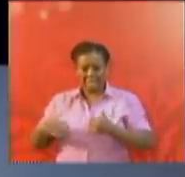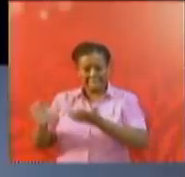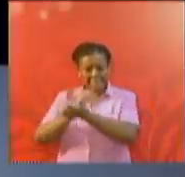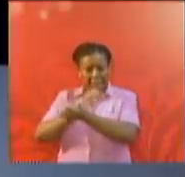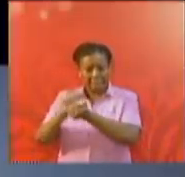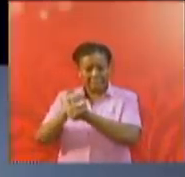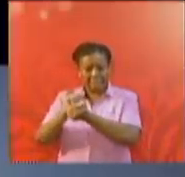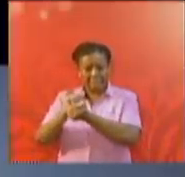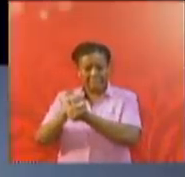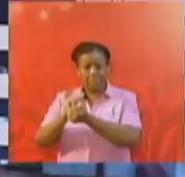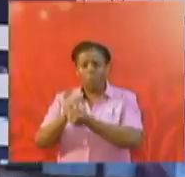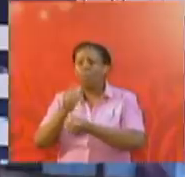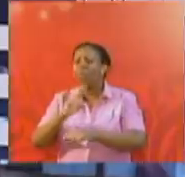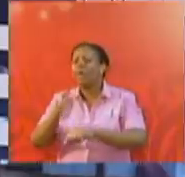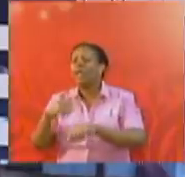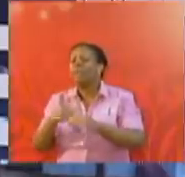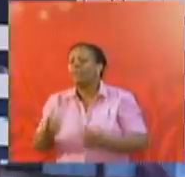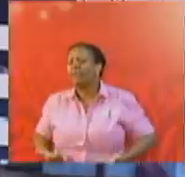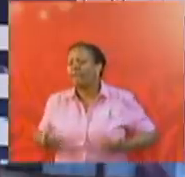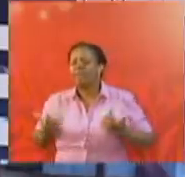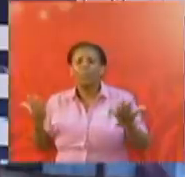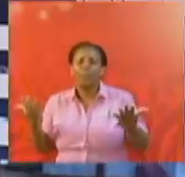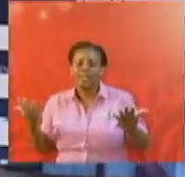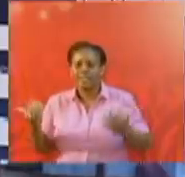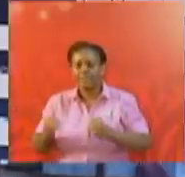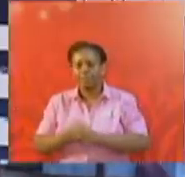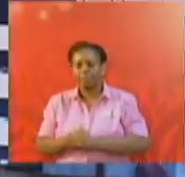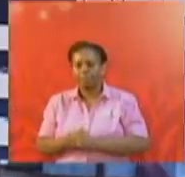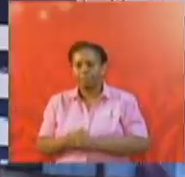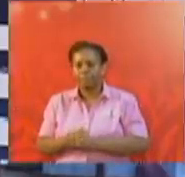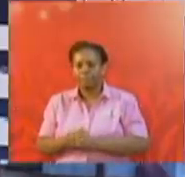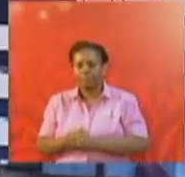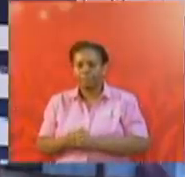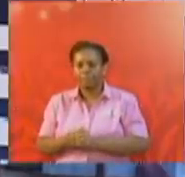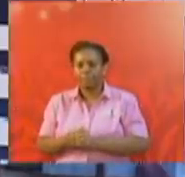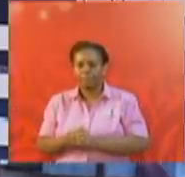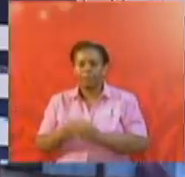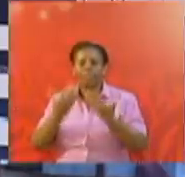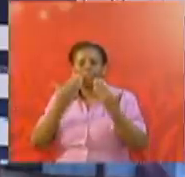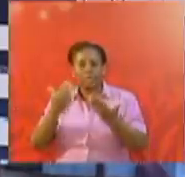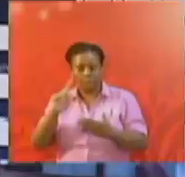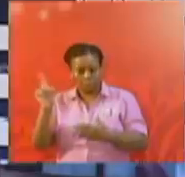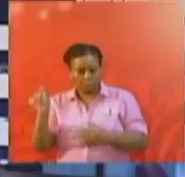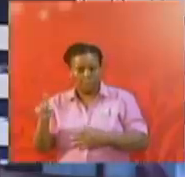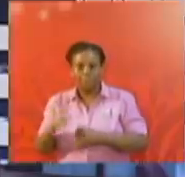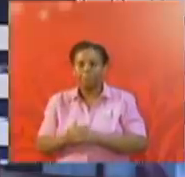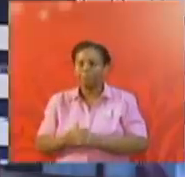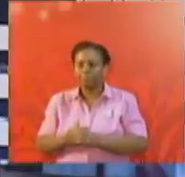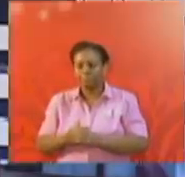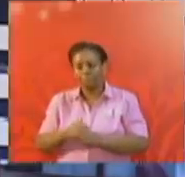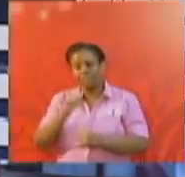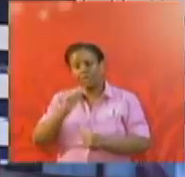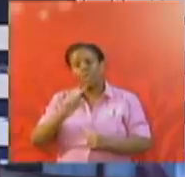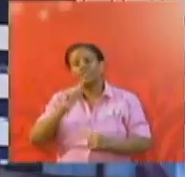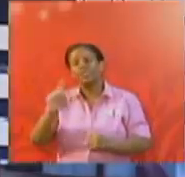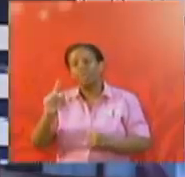ones? Thank you. Good question. That's another good question. The jury is still out on that all over the world.